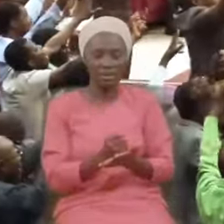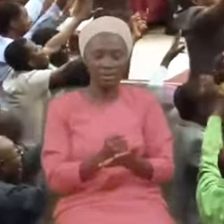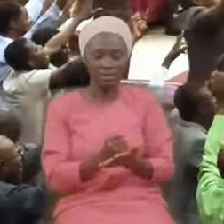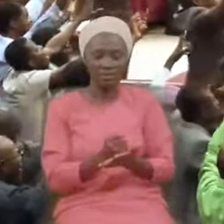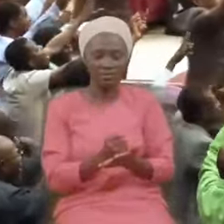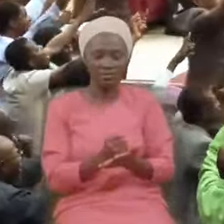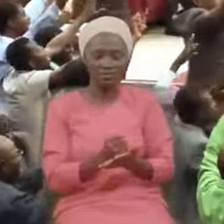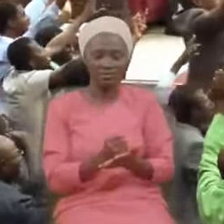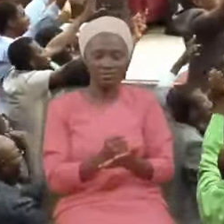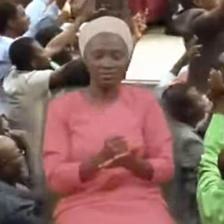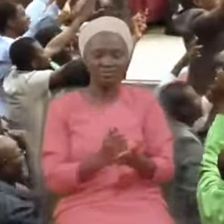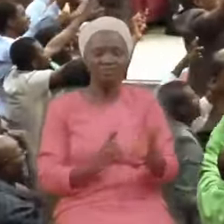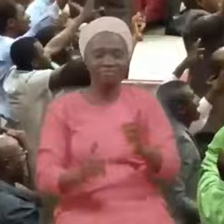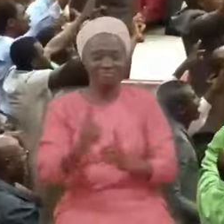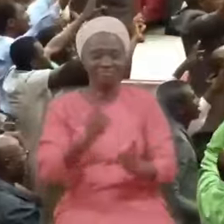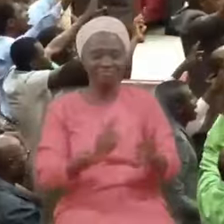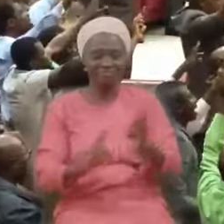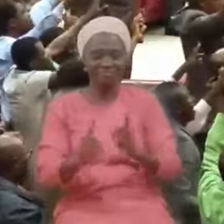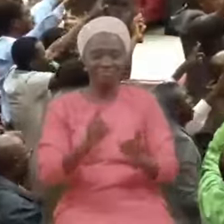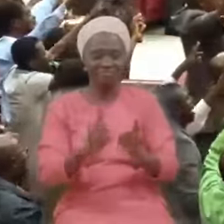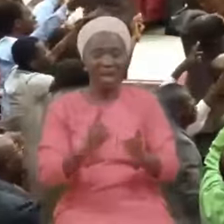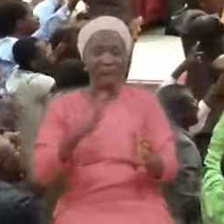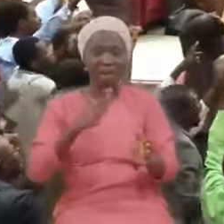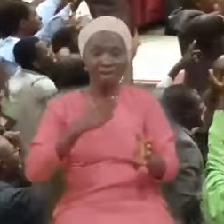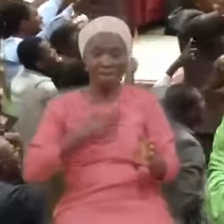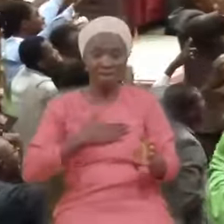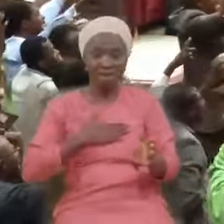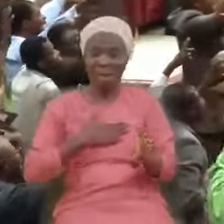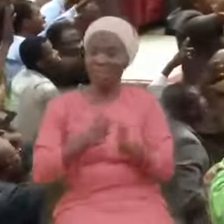My prayer is answered.